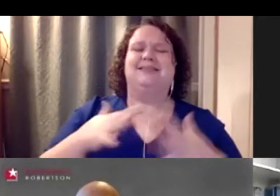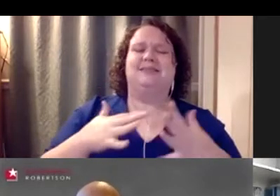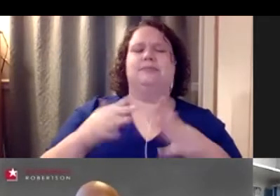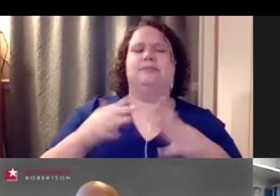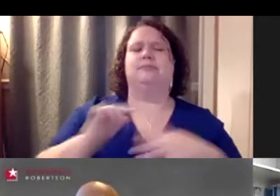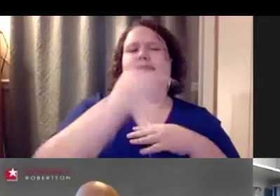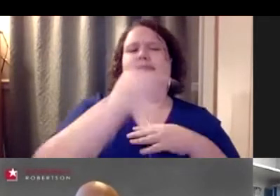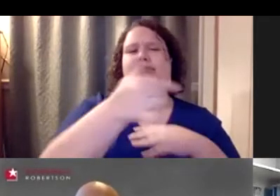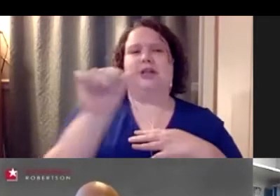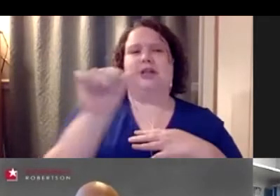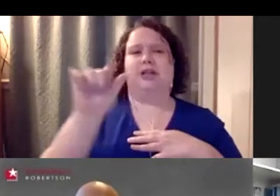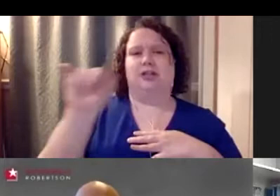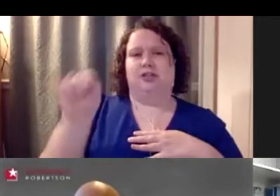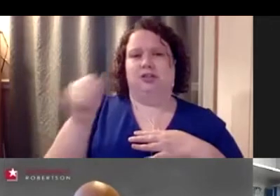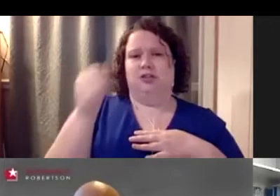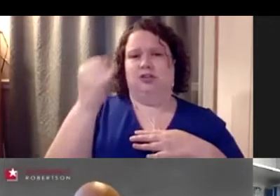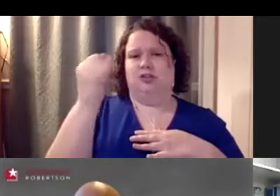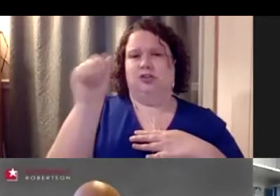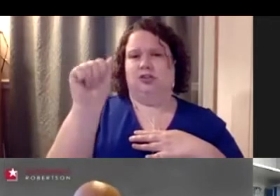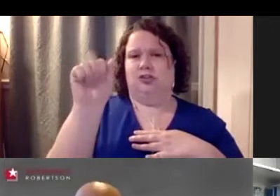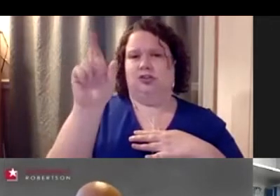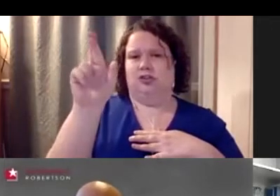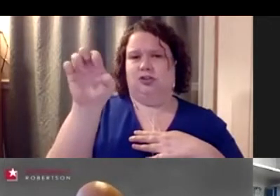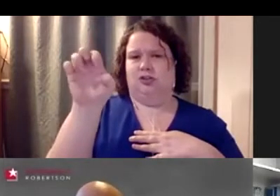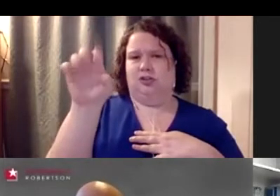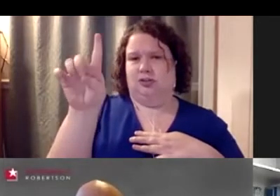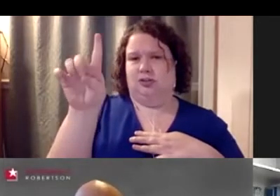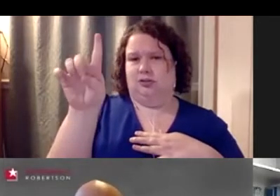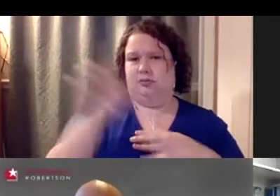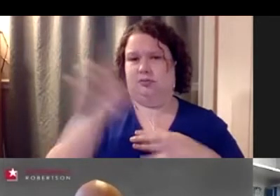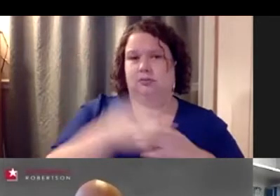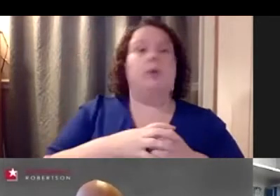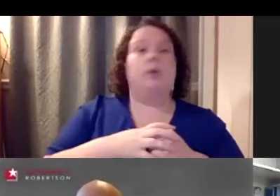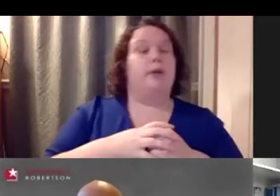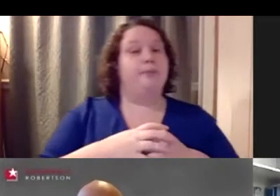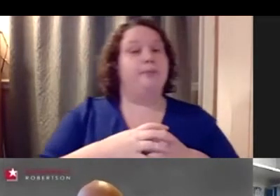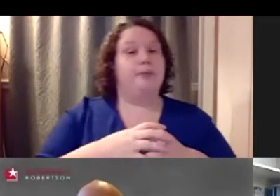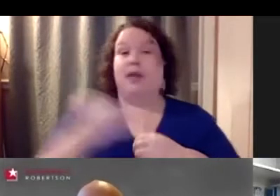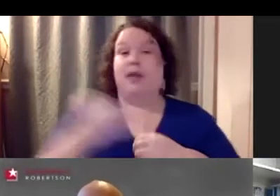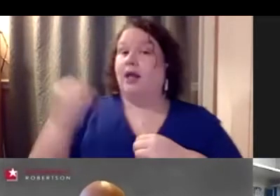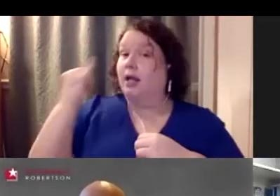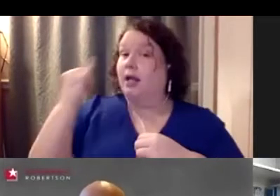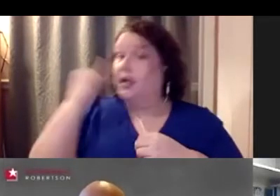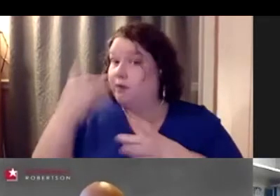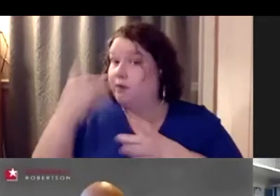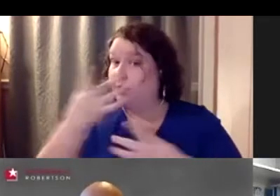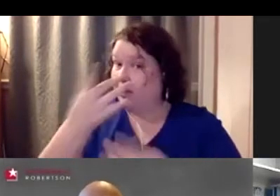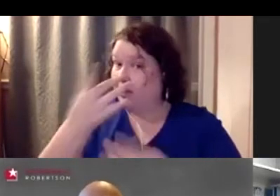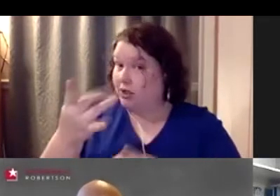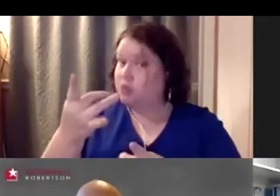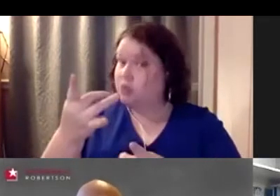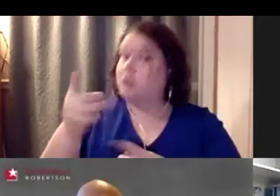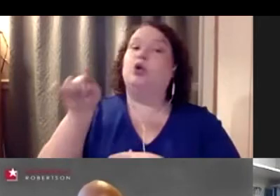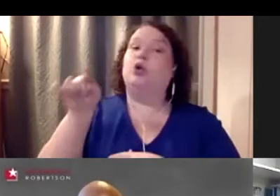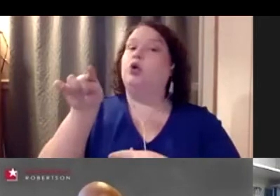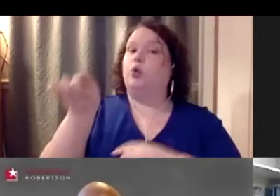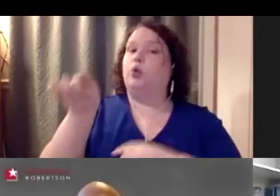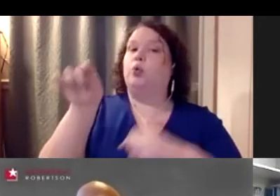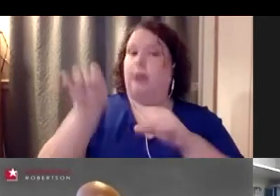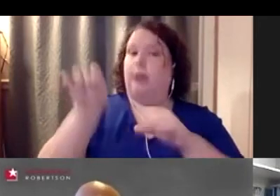So I think one, if you are interested, you can change your vote with those clarifications if you type in undo in your